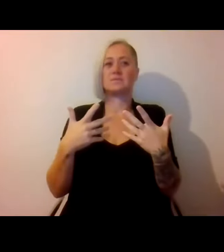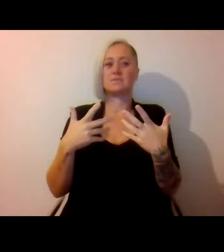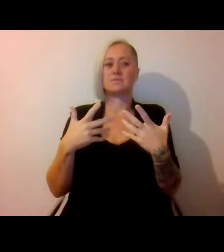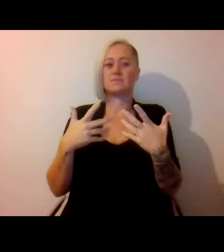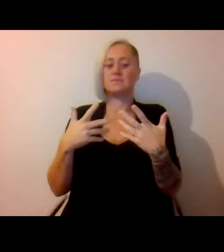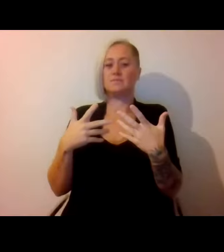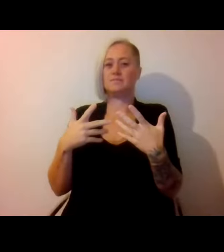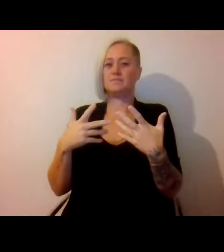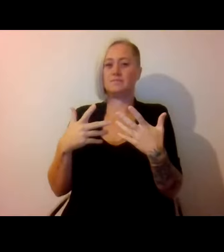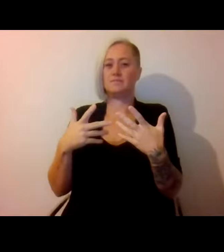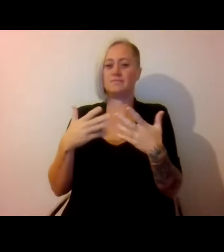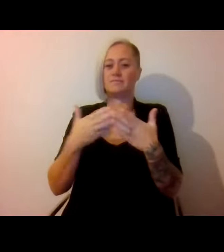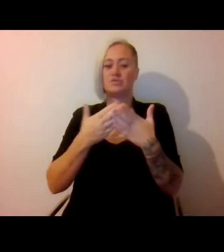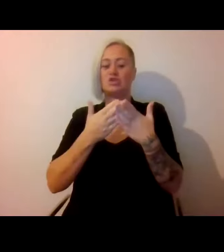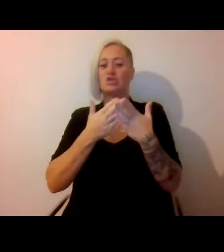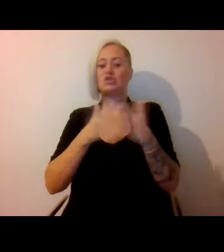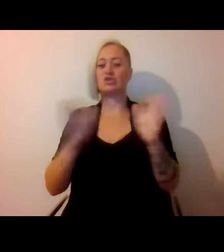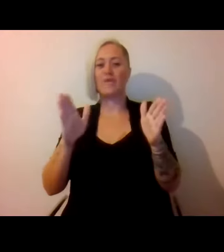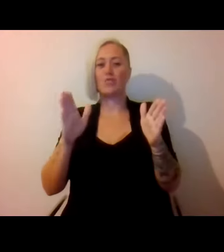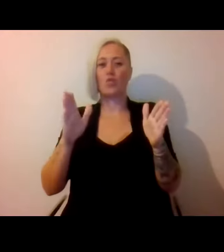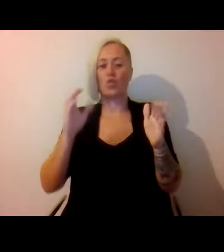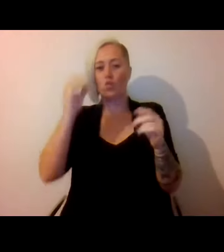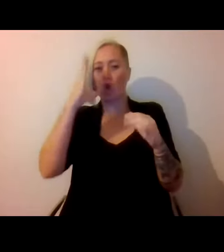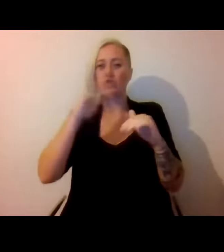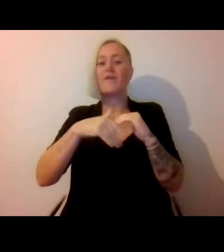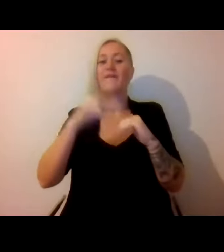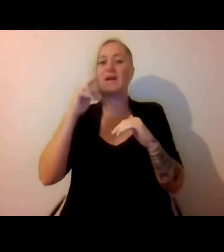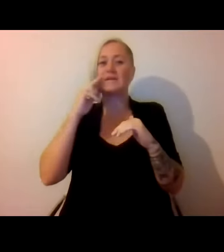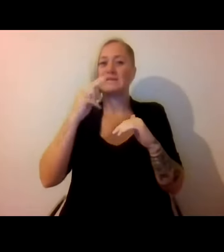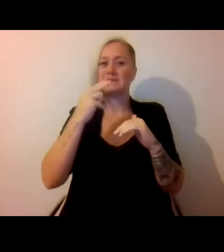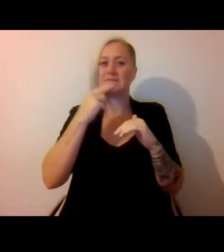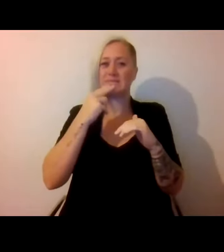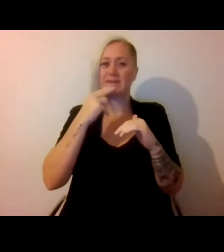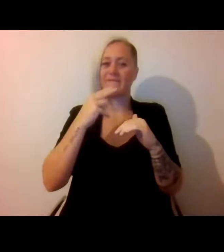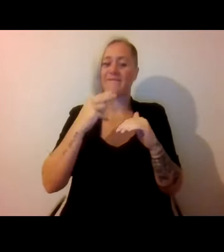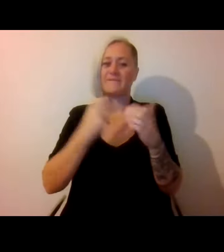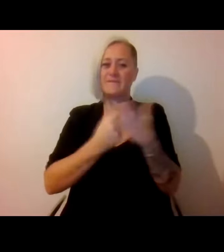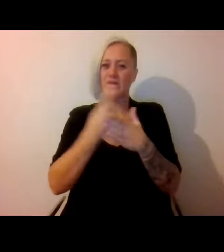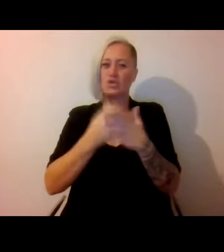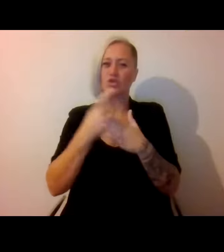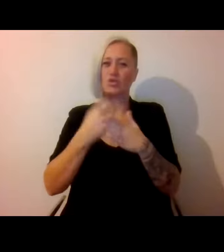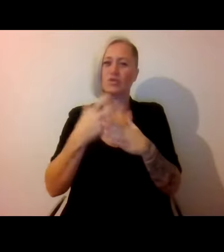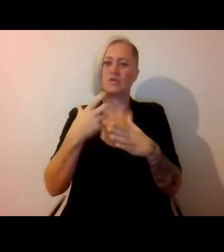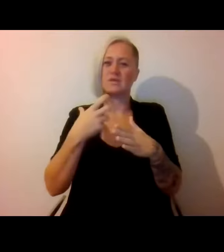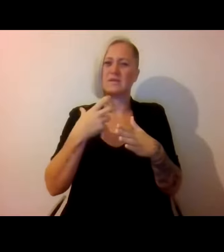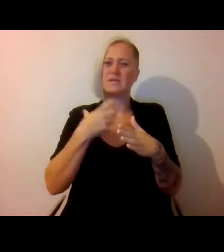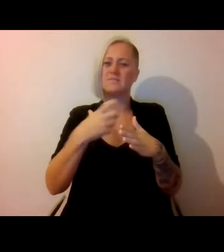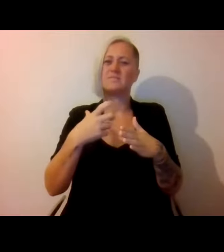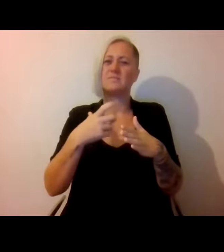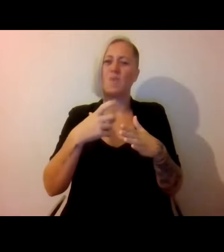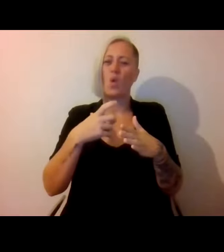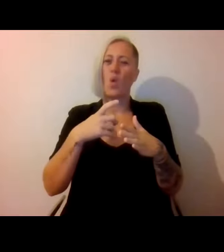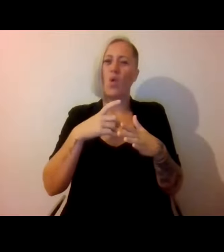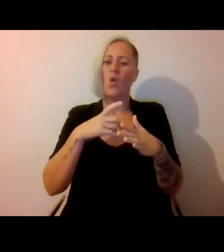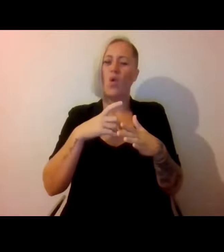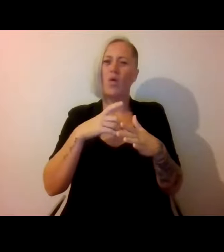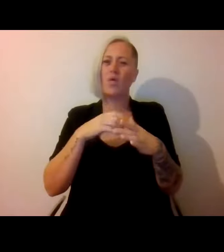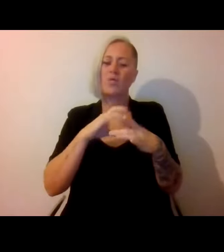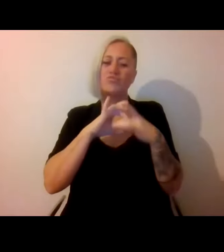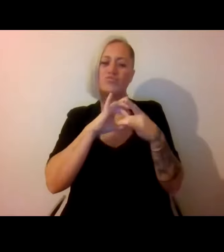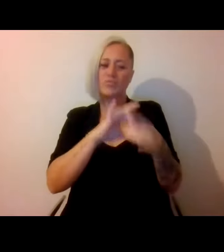health issues is a lot higher in the deaf population than in hearing populations. So deaf people are more likely